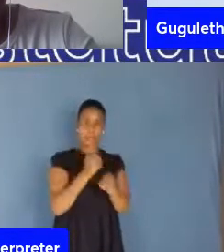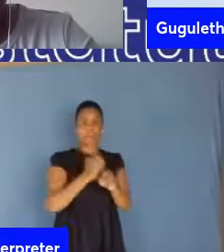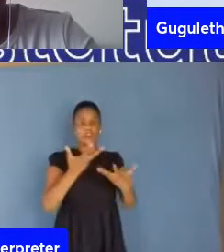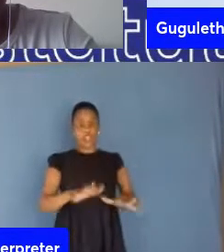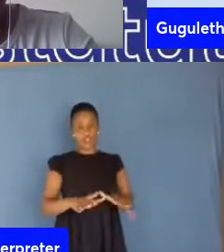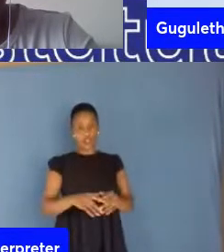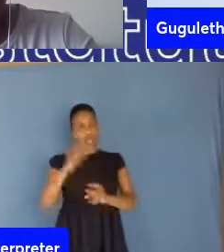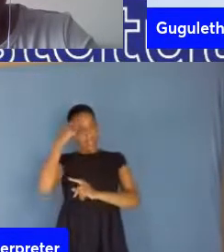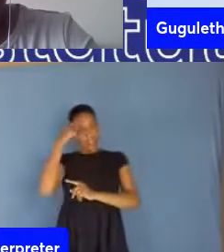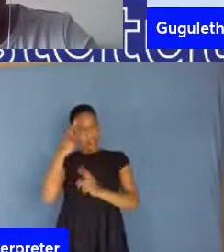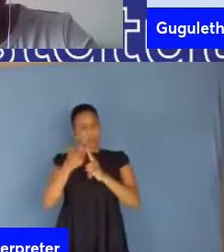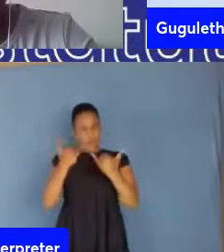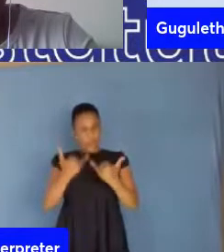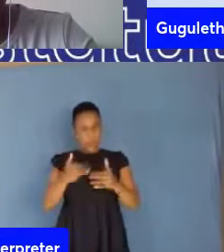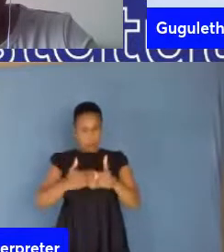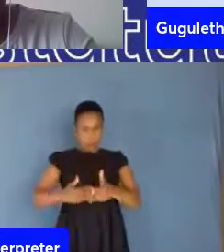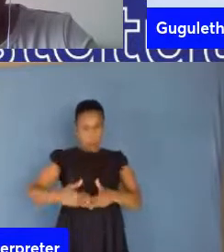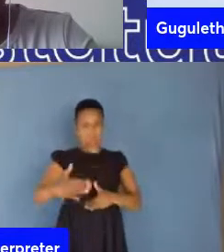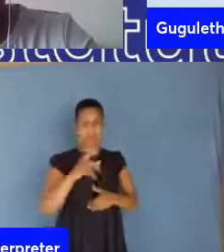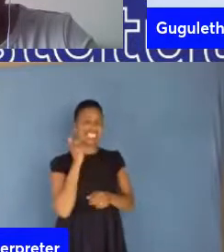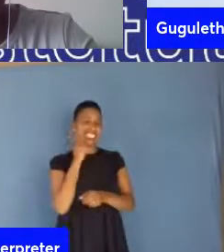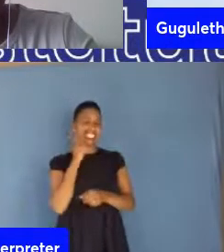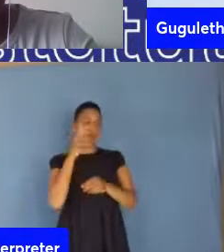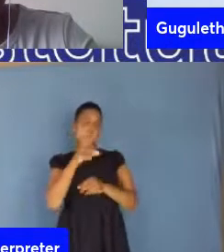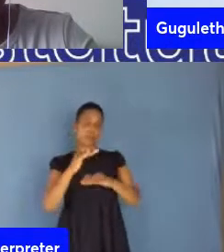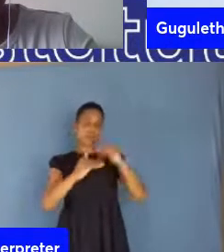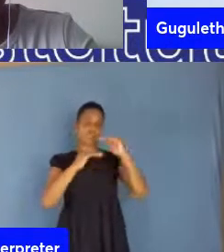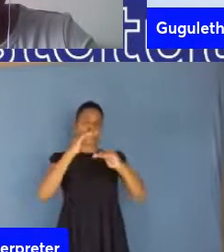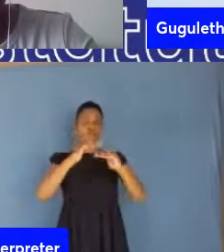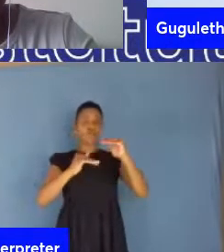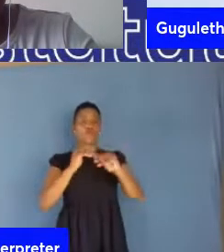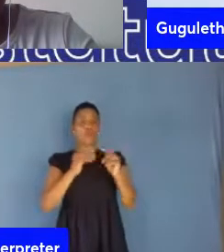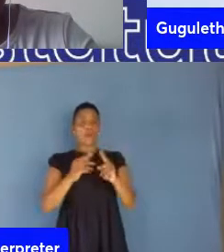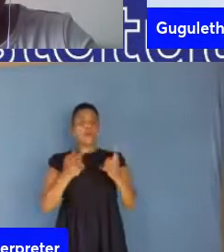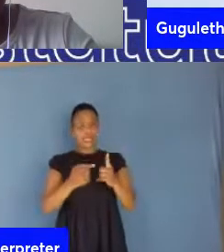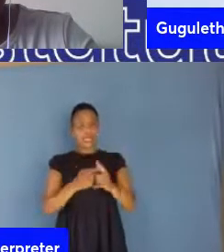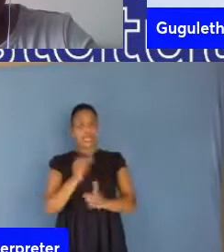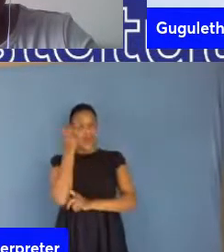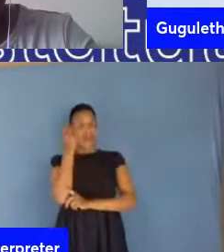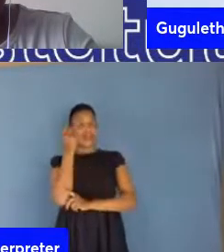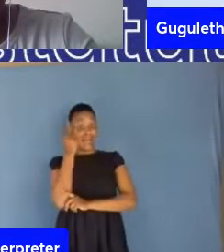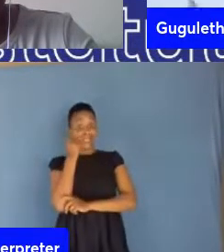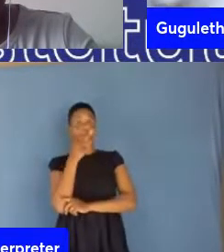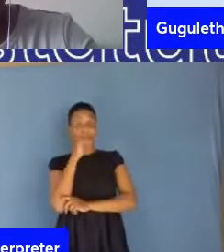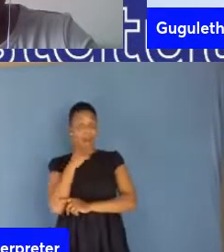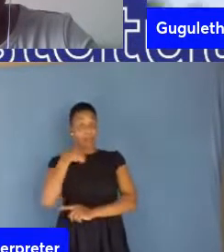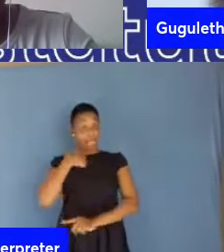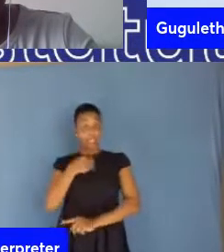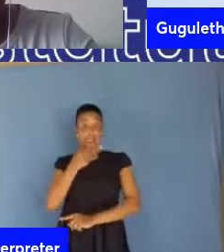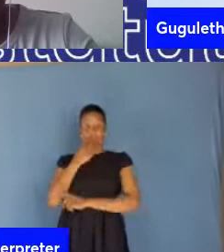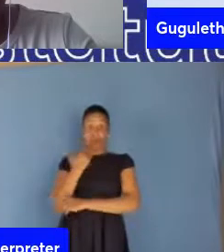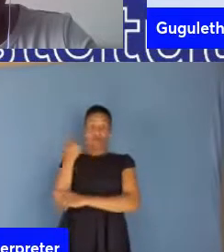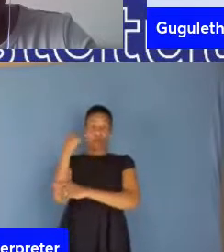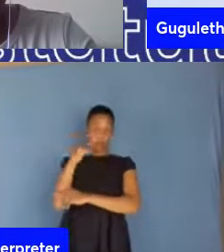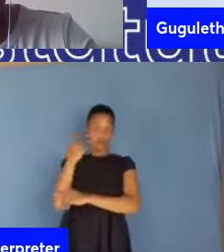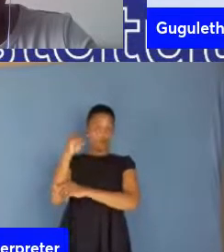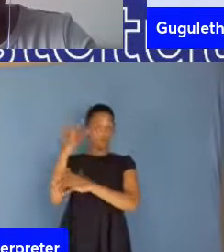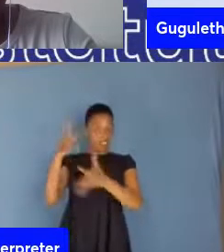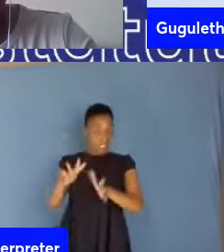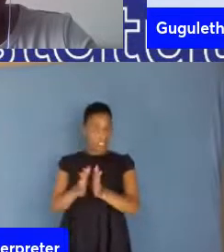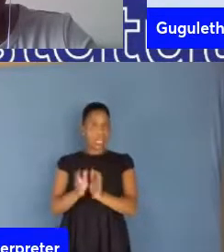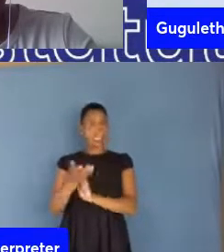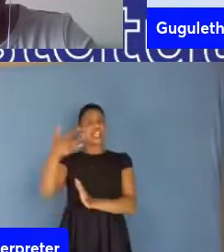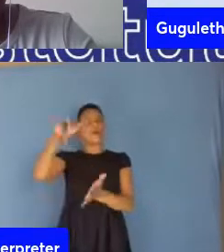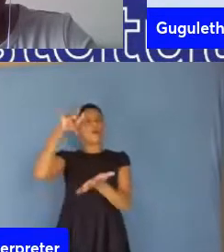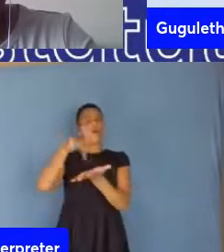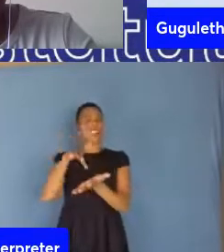to build on the understanding of what consent is and what rape would be then, because we've already